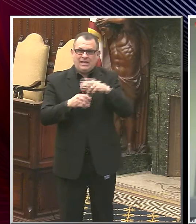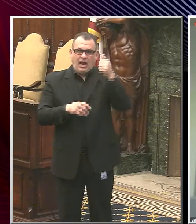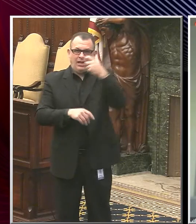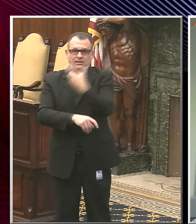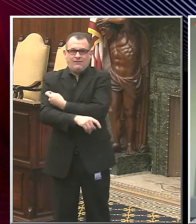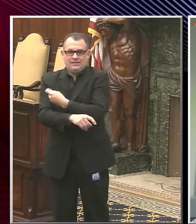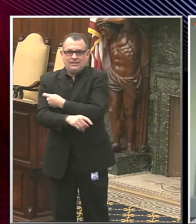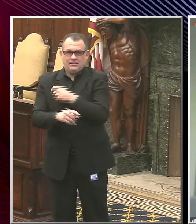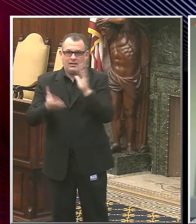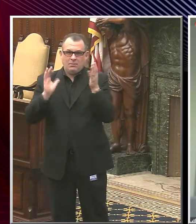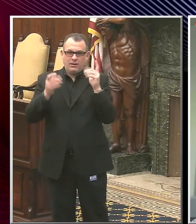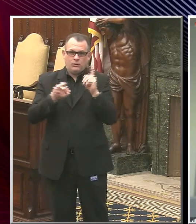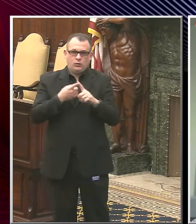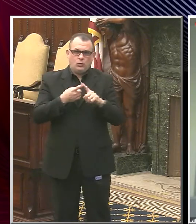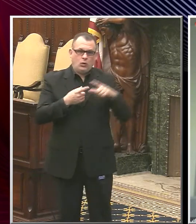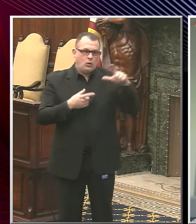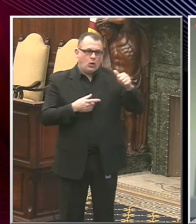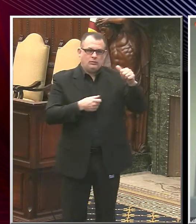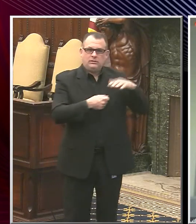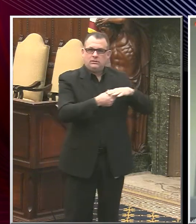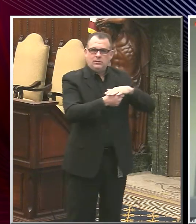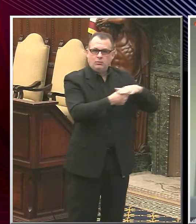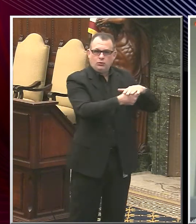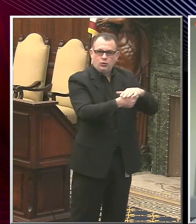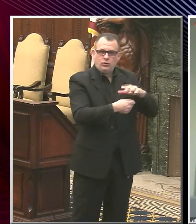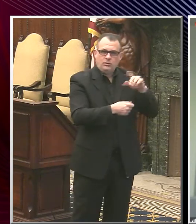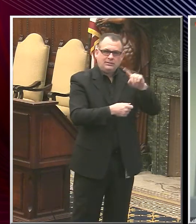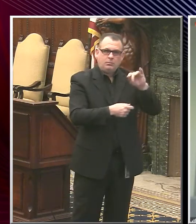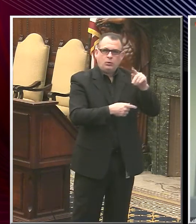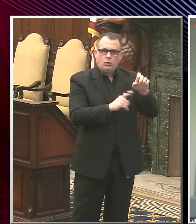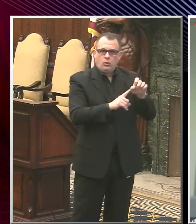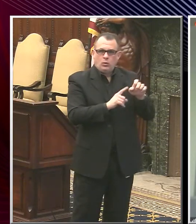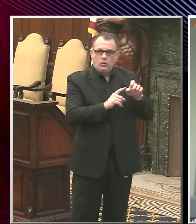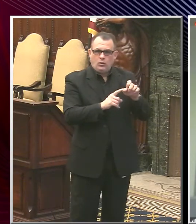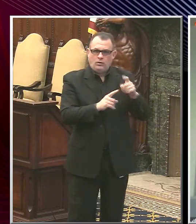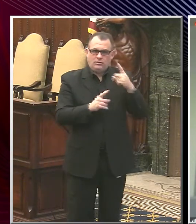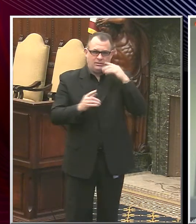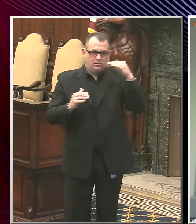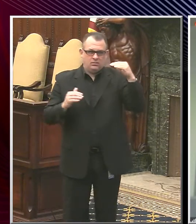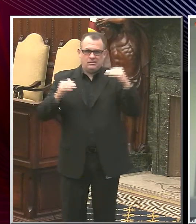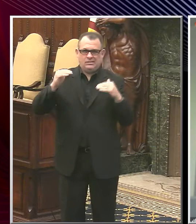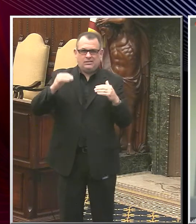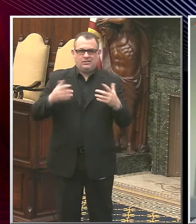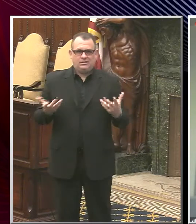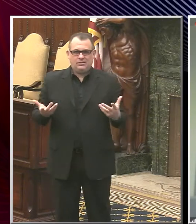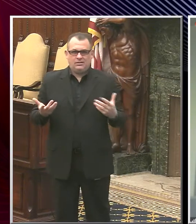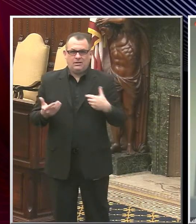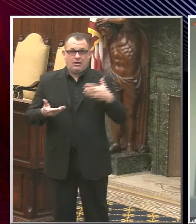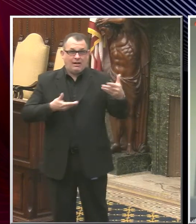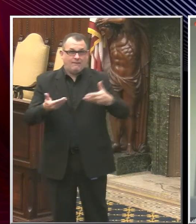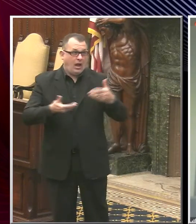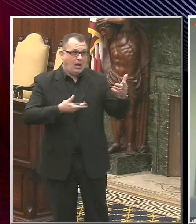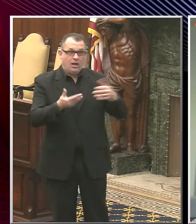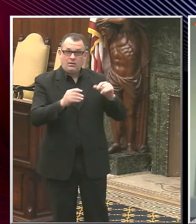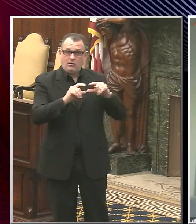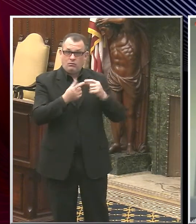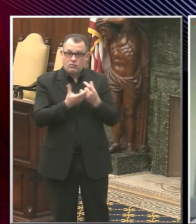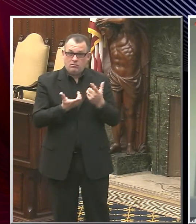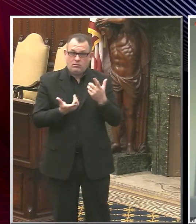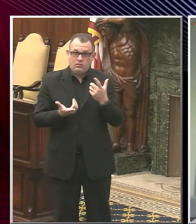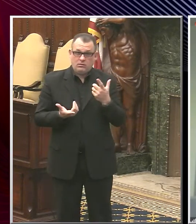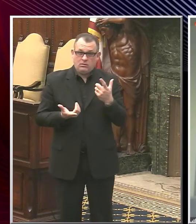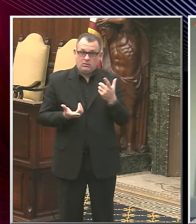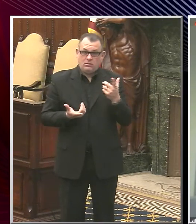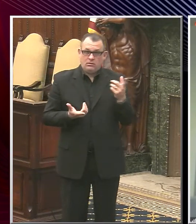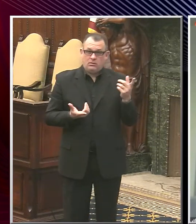lowest vaccinated zip codes. And we're also seeing at the same time that our invitations by email and by phone are not always leading to